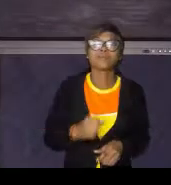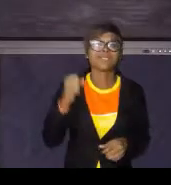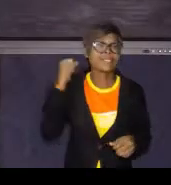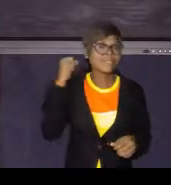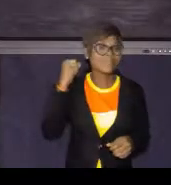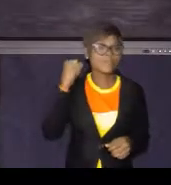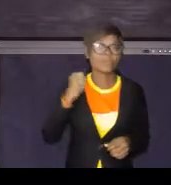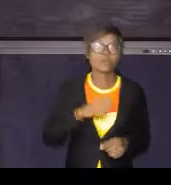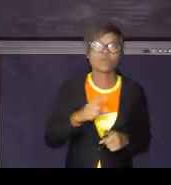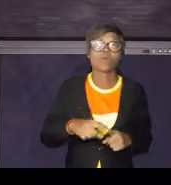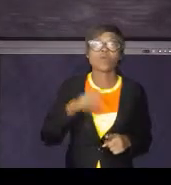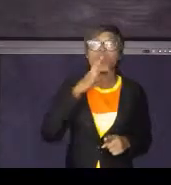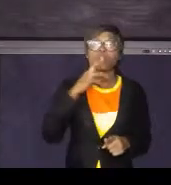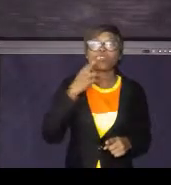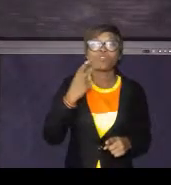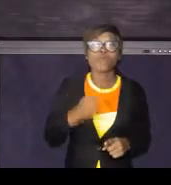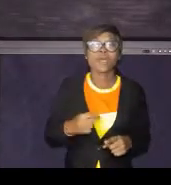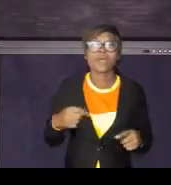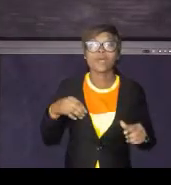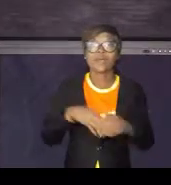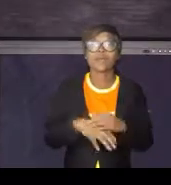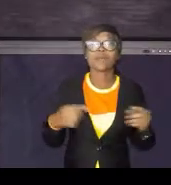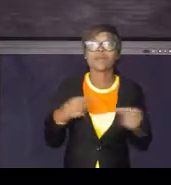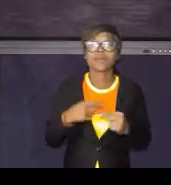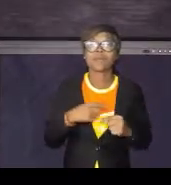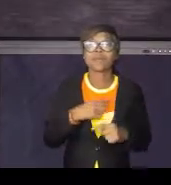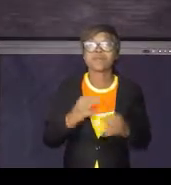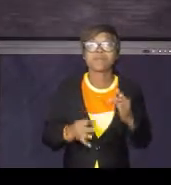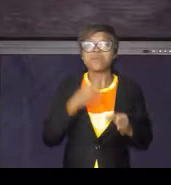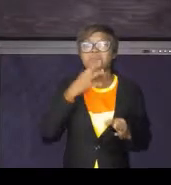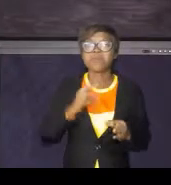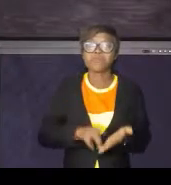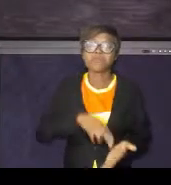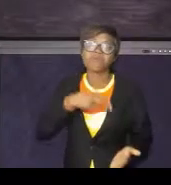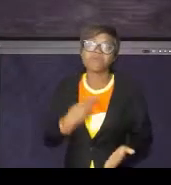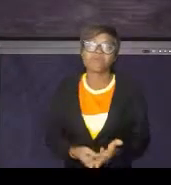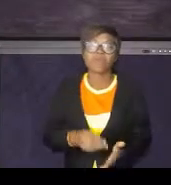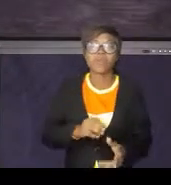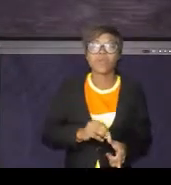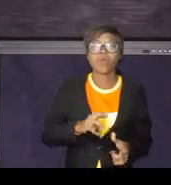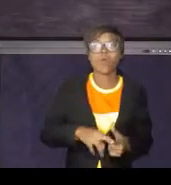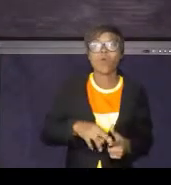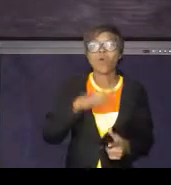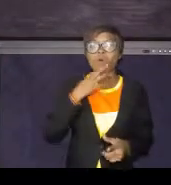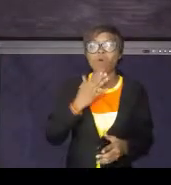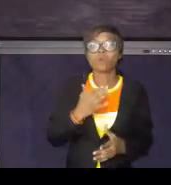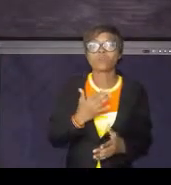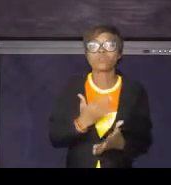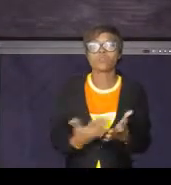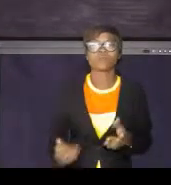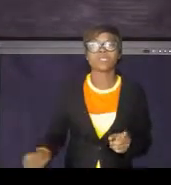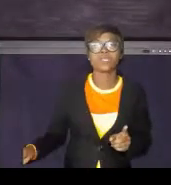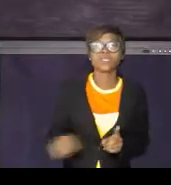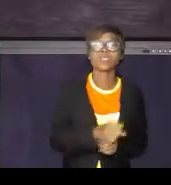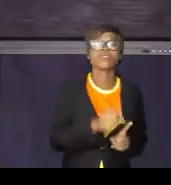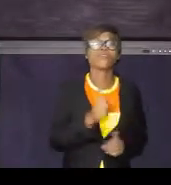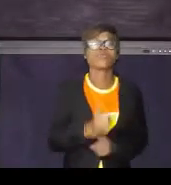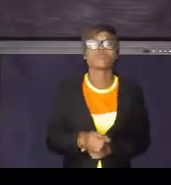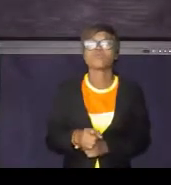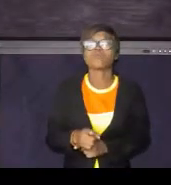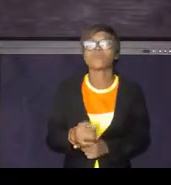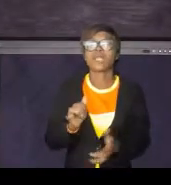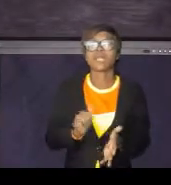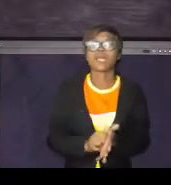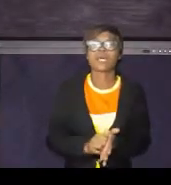in pain. Maybe you hit your head against the wall and you're in pain. That sound